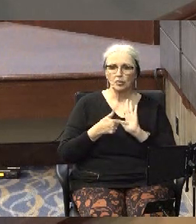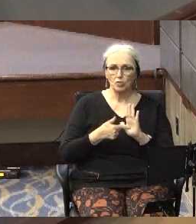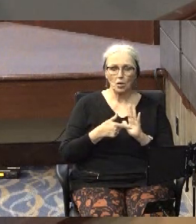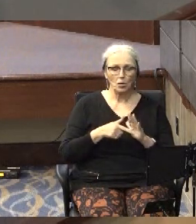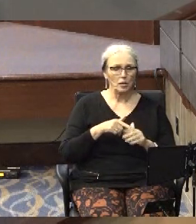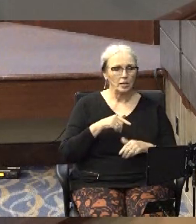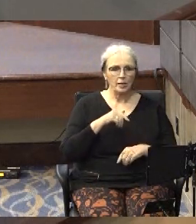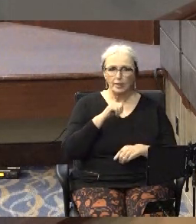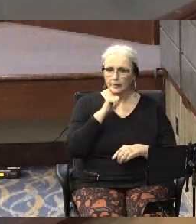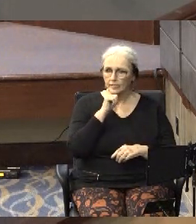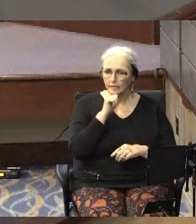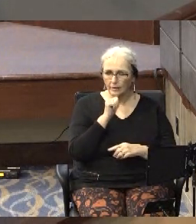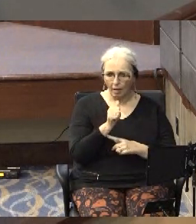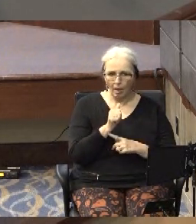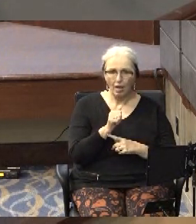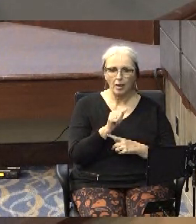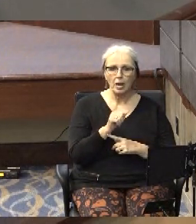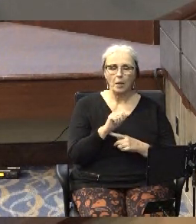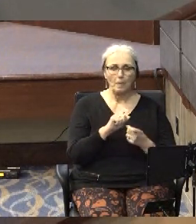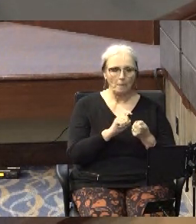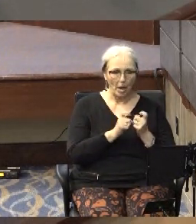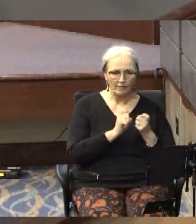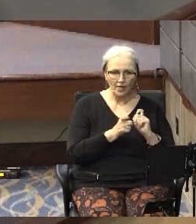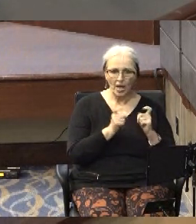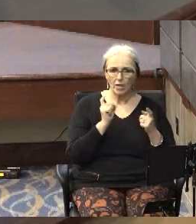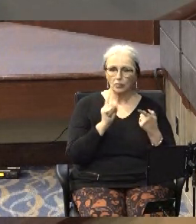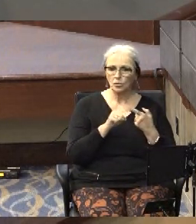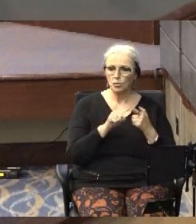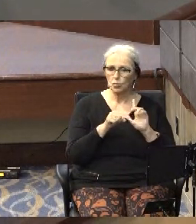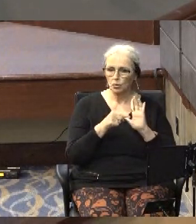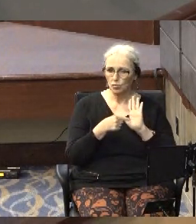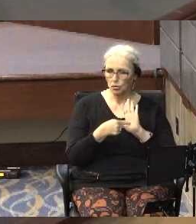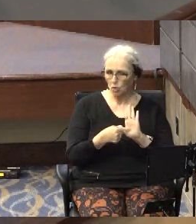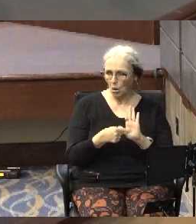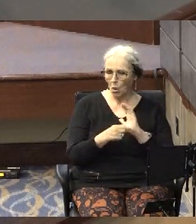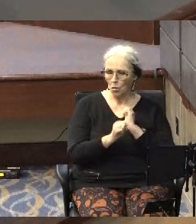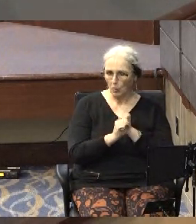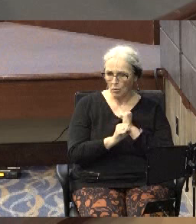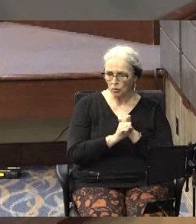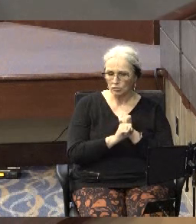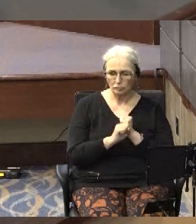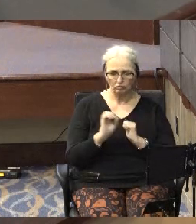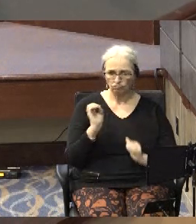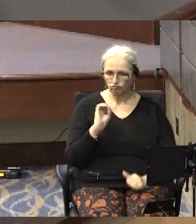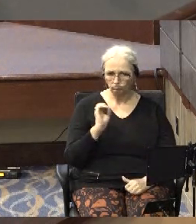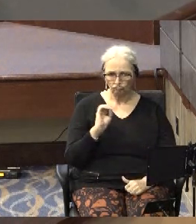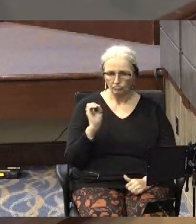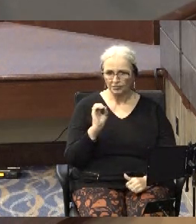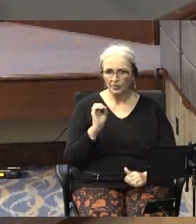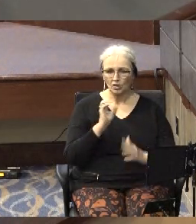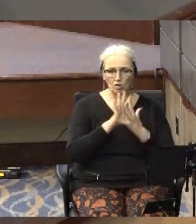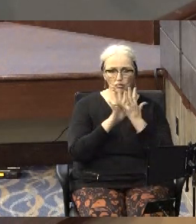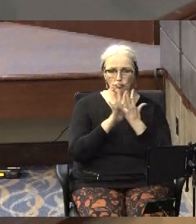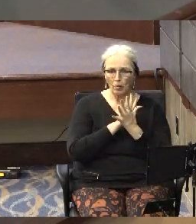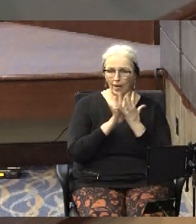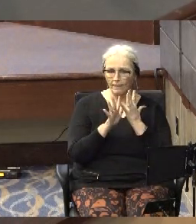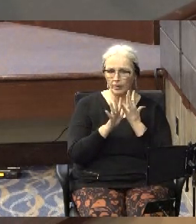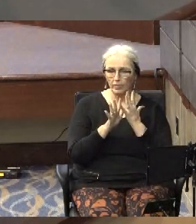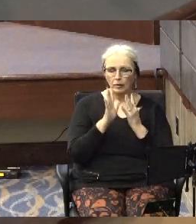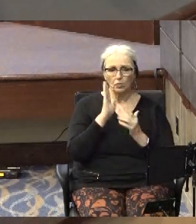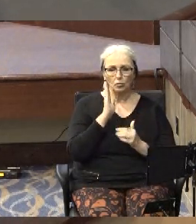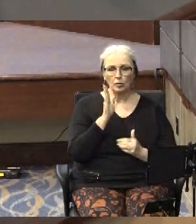be modified to show commercial or anything like that. The traffic is going to be